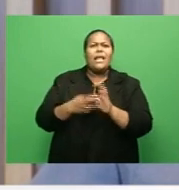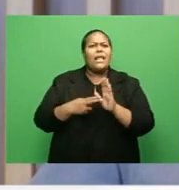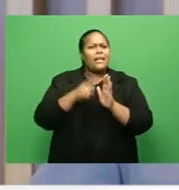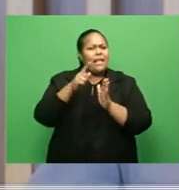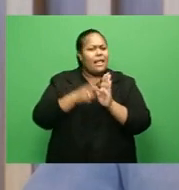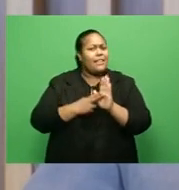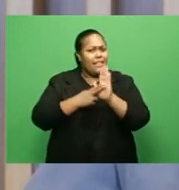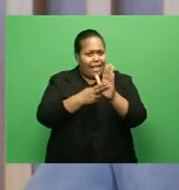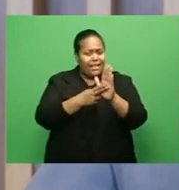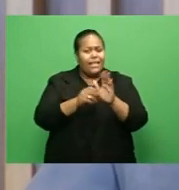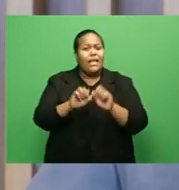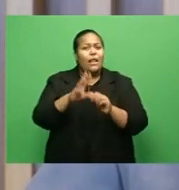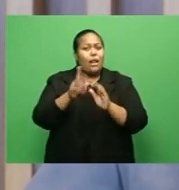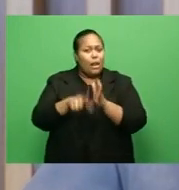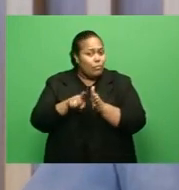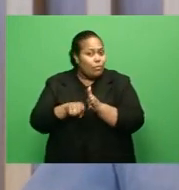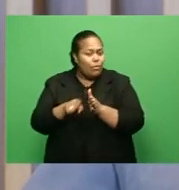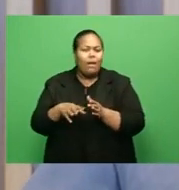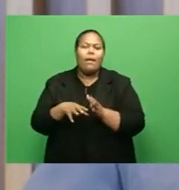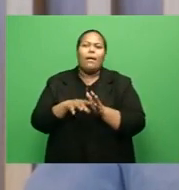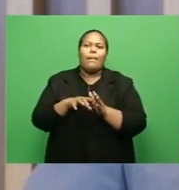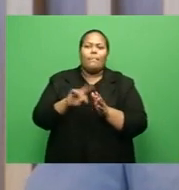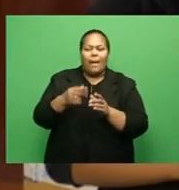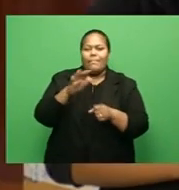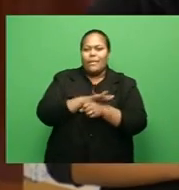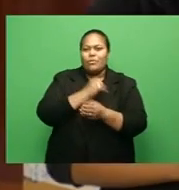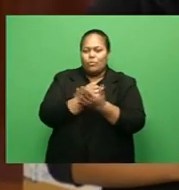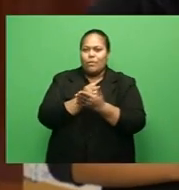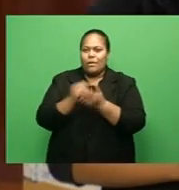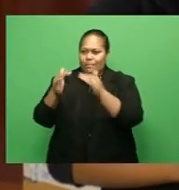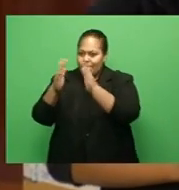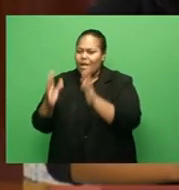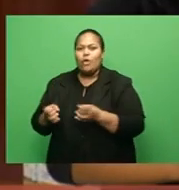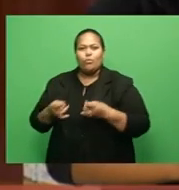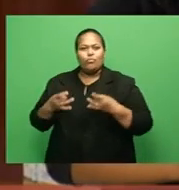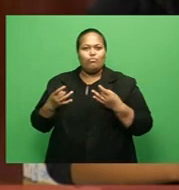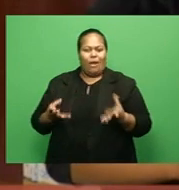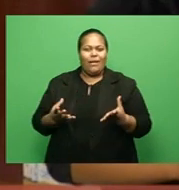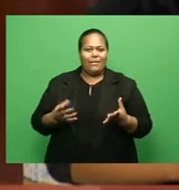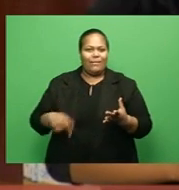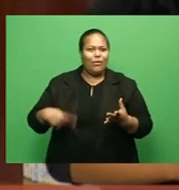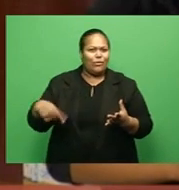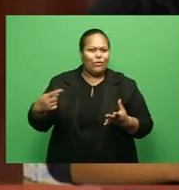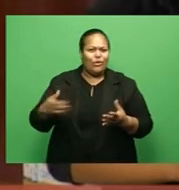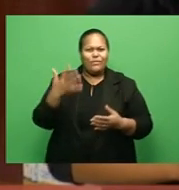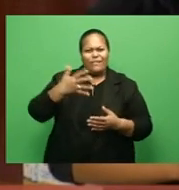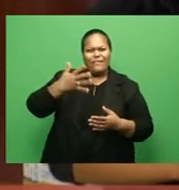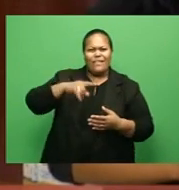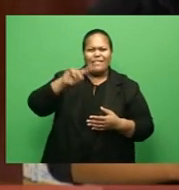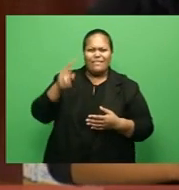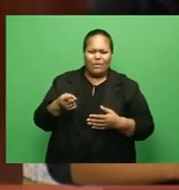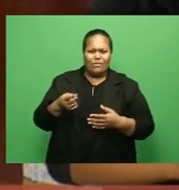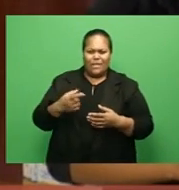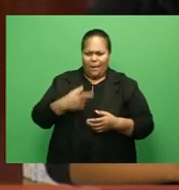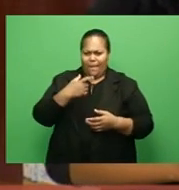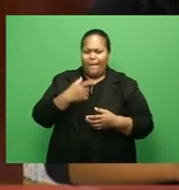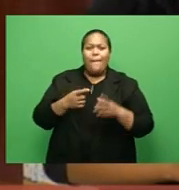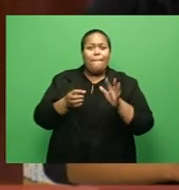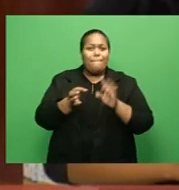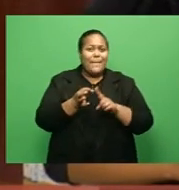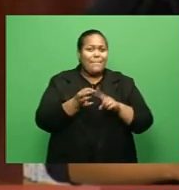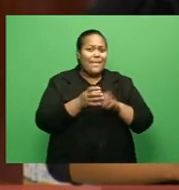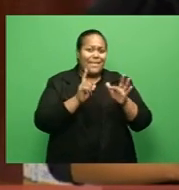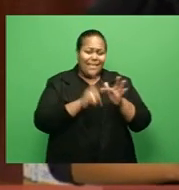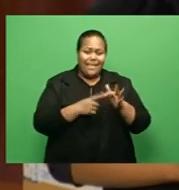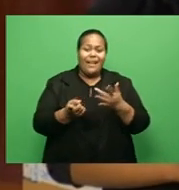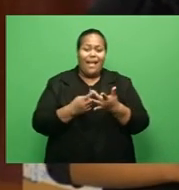have to continue to make sure that all our facilities continue to be ready. Over 15,000 personnel protective equipment and medical supplies